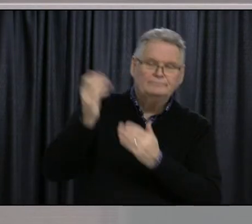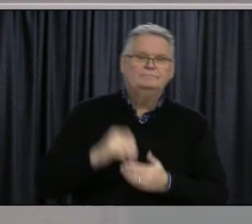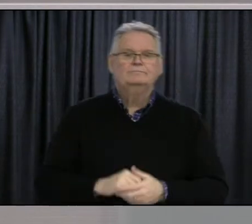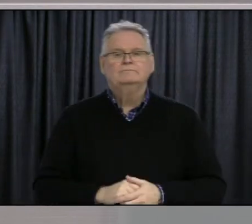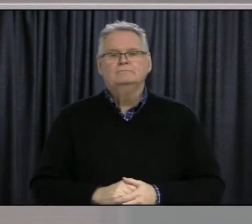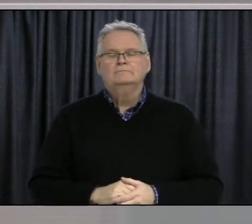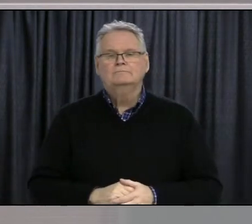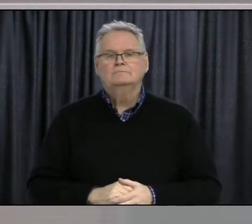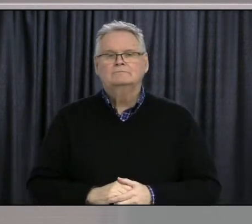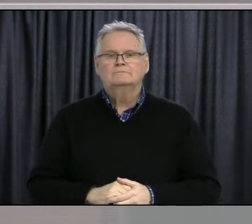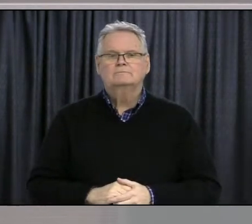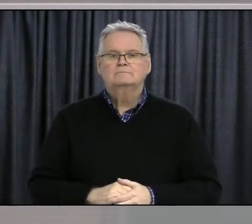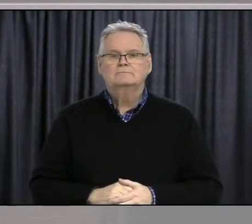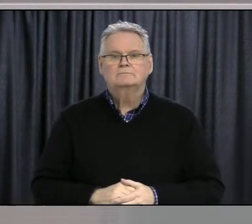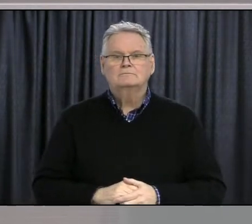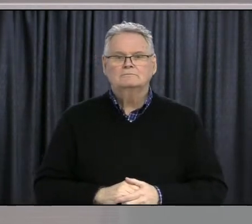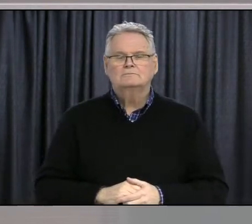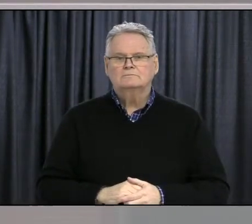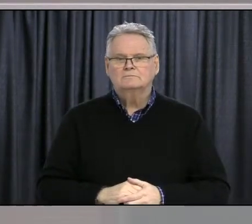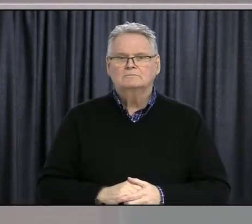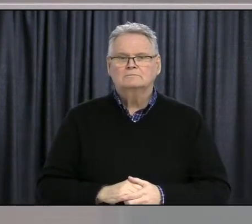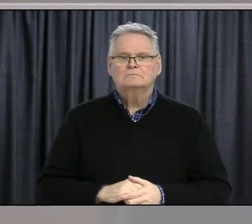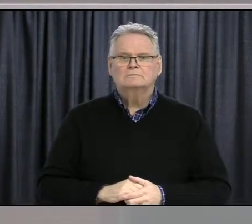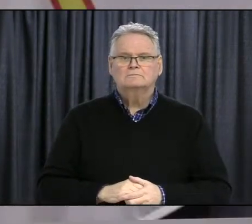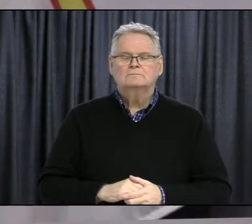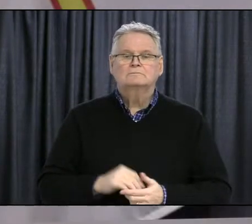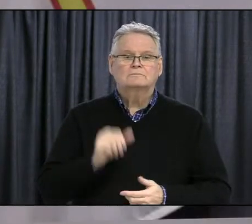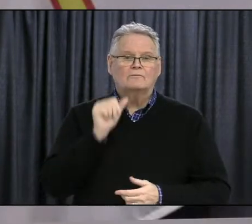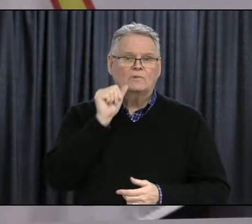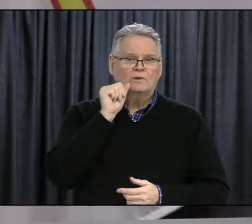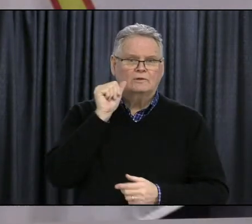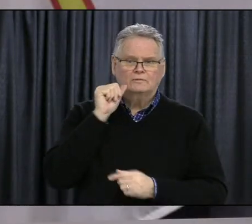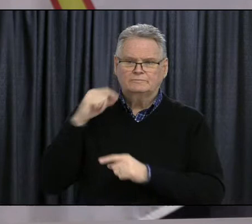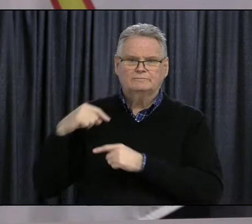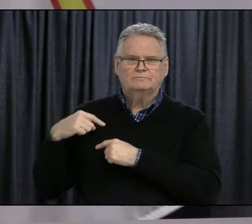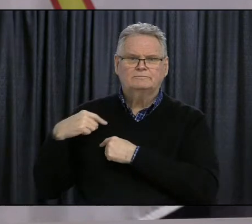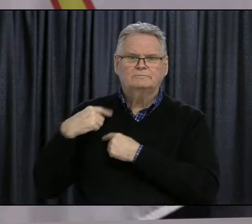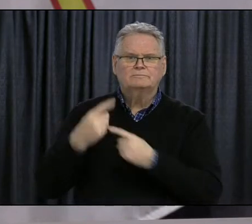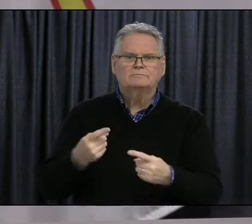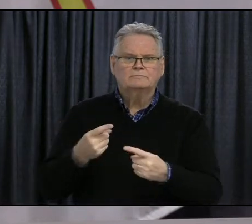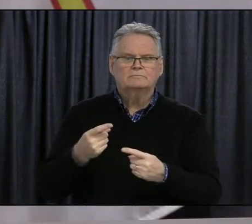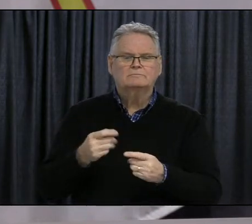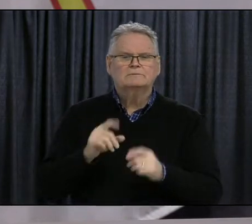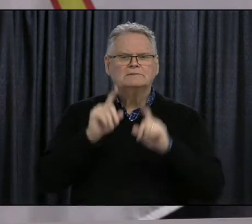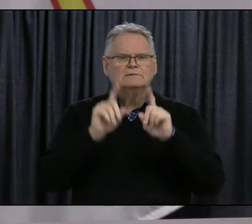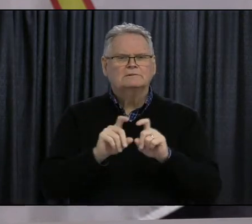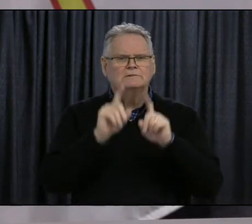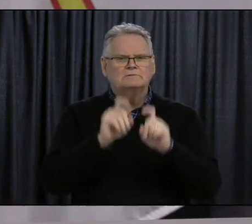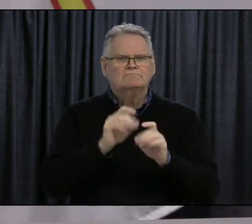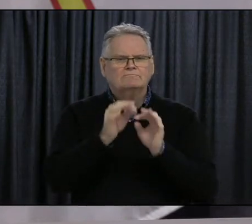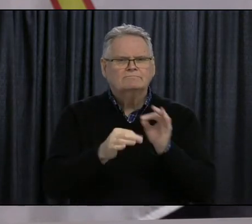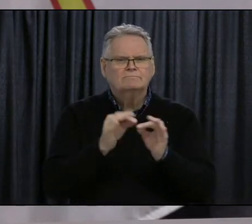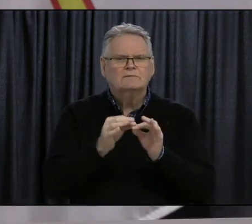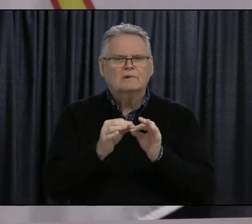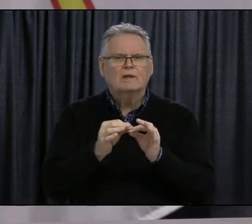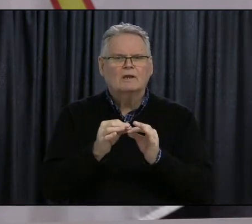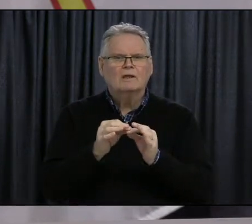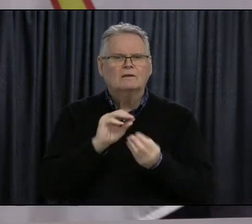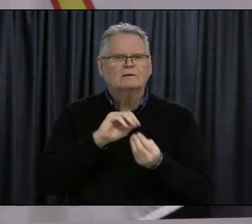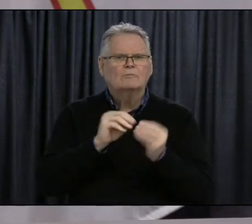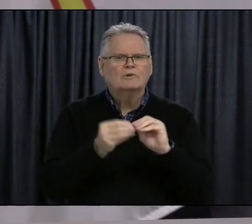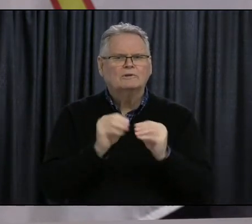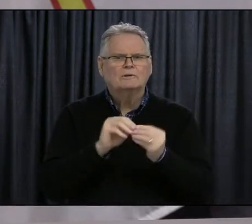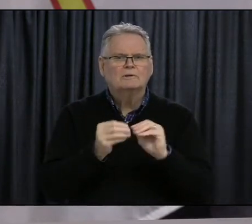since yesterday's briefing. We do. I don't have it today, but I'm sure it will be in the advisory that goes out,